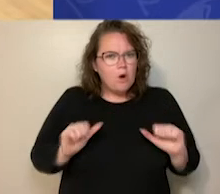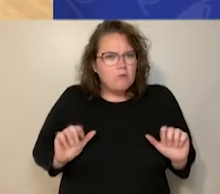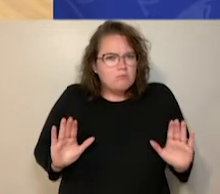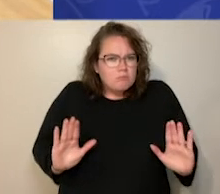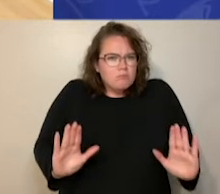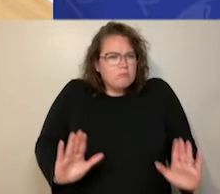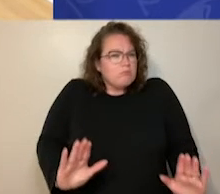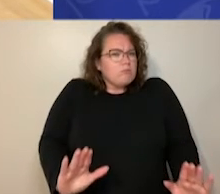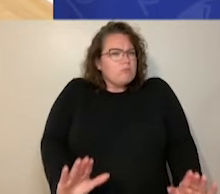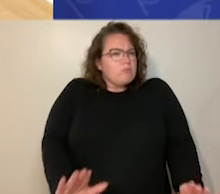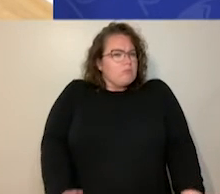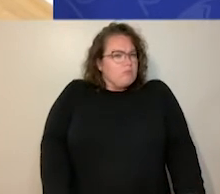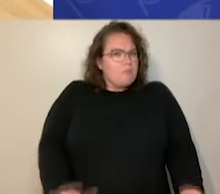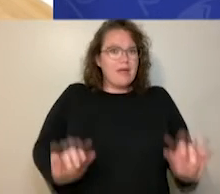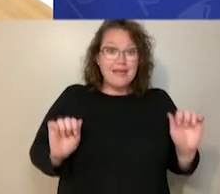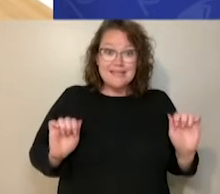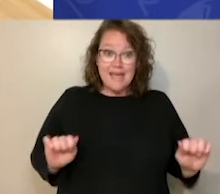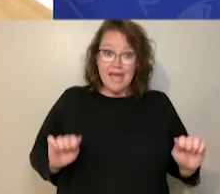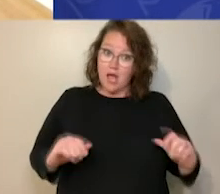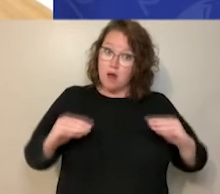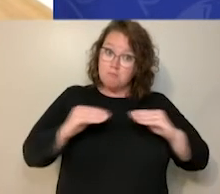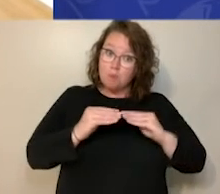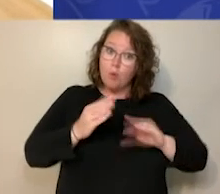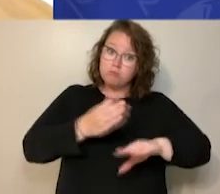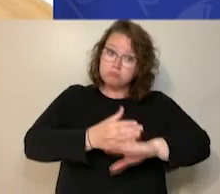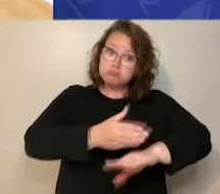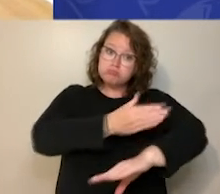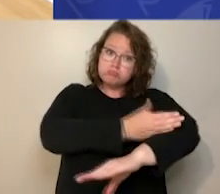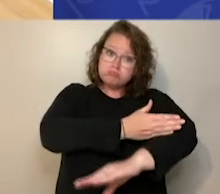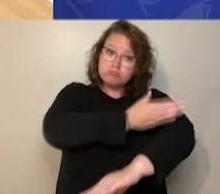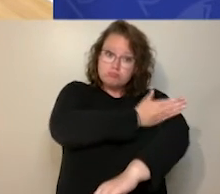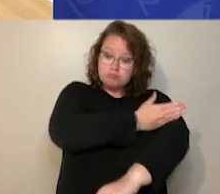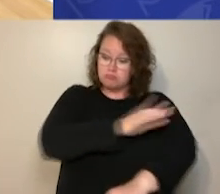further by straightening your arms.